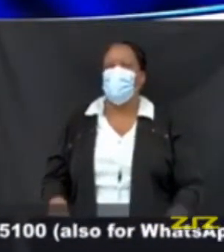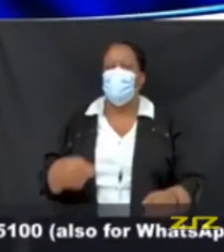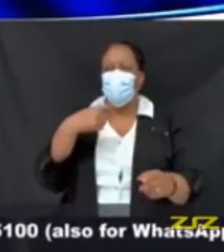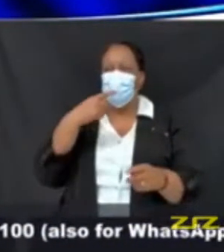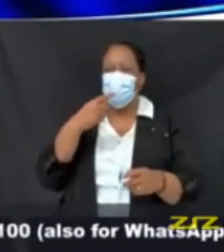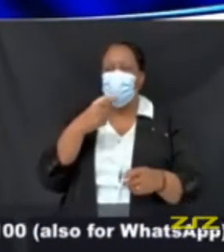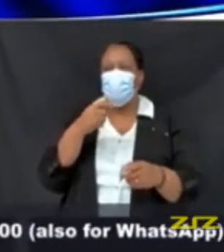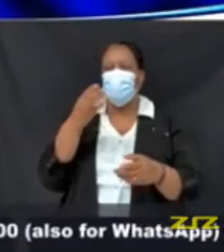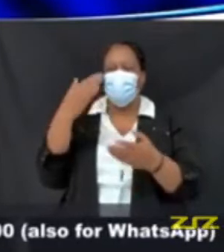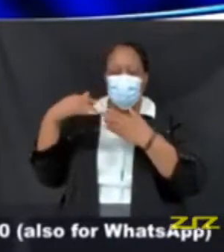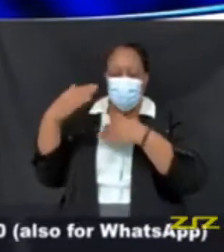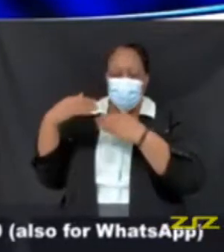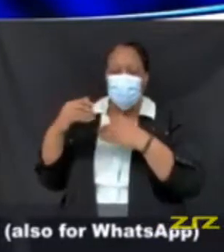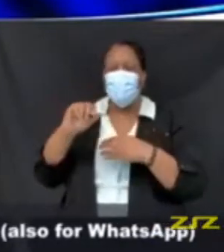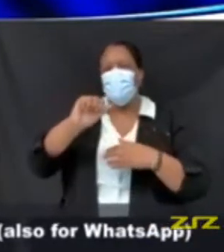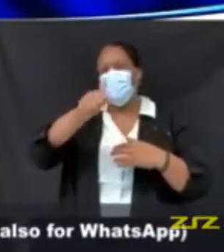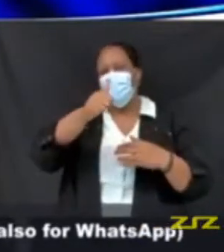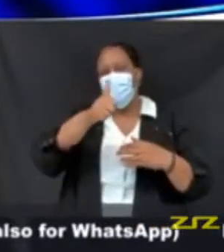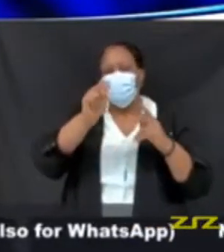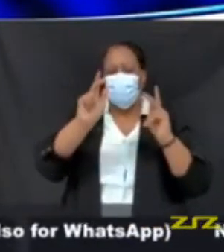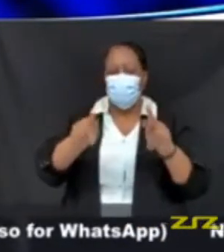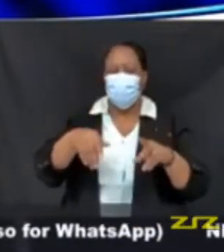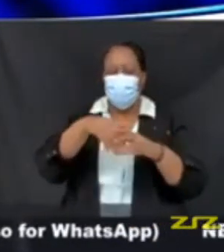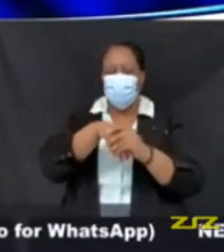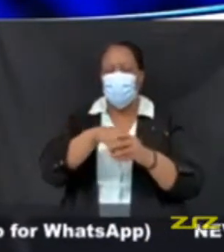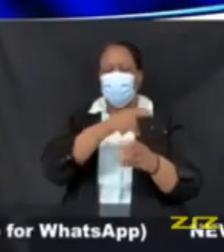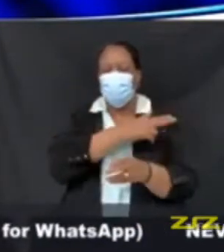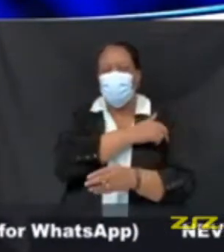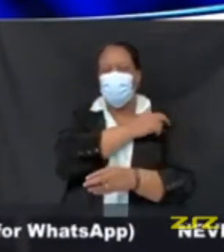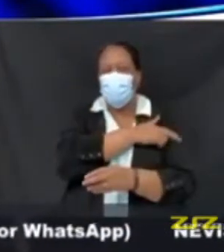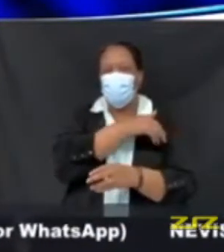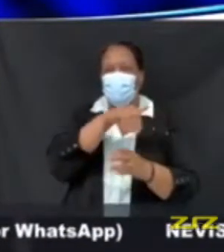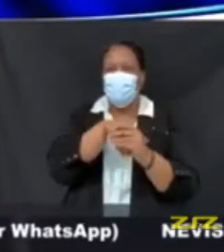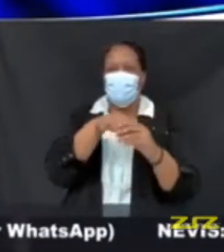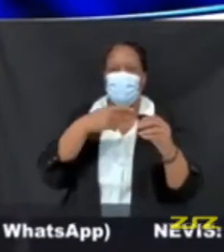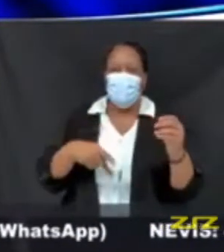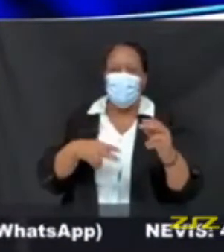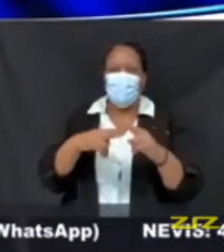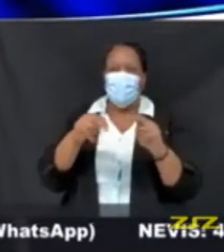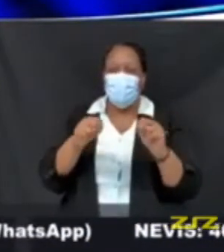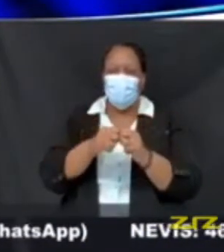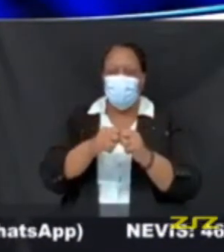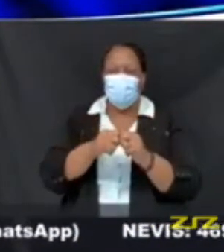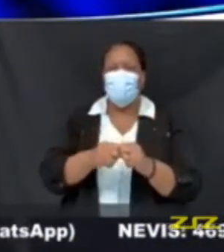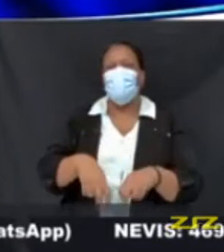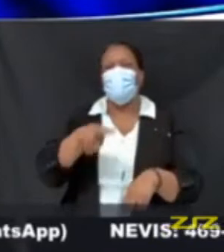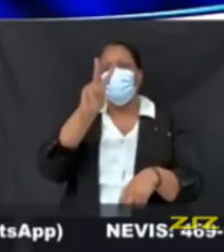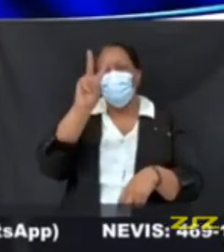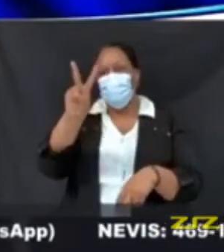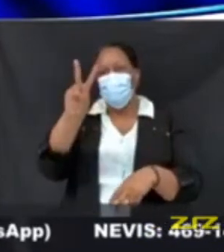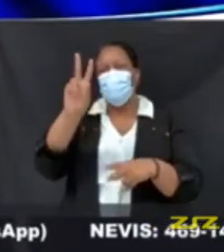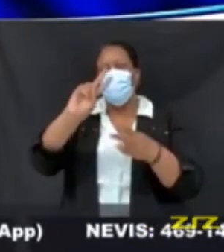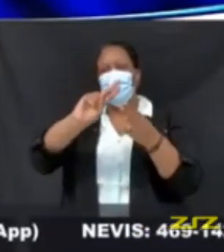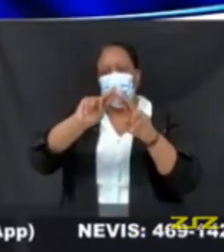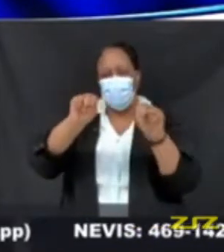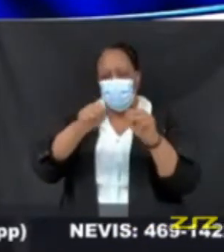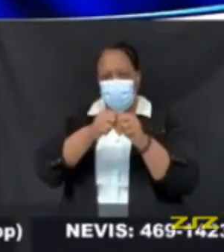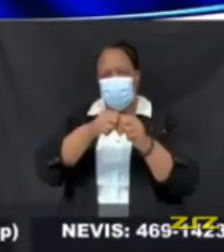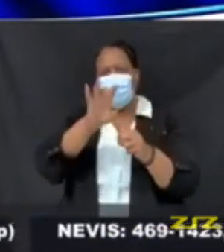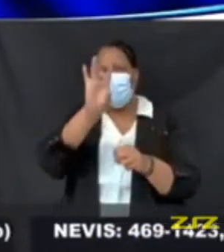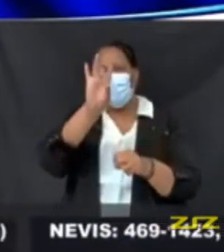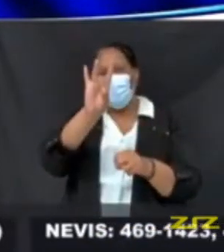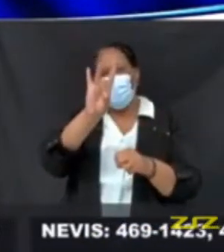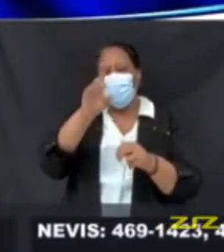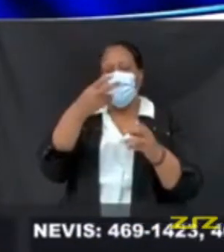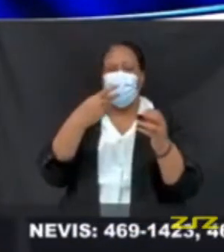that there were a total of 10 hospitalizations between the Federation of St. Kitts and Nevis, 2 in Nevis, 8 in